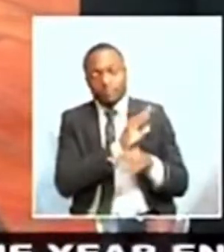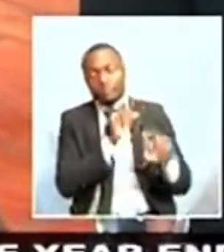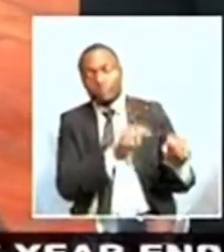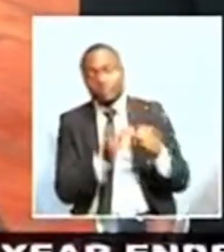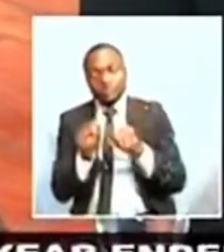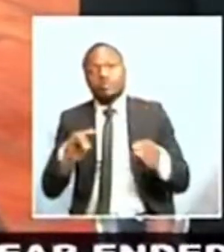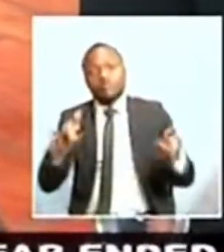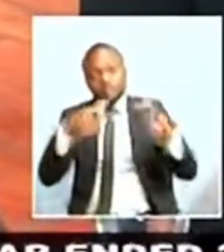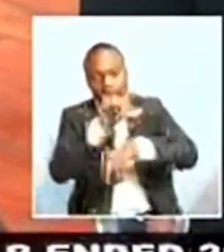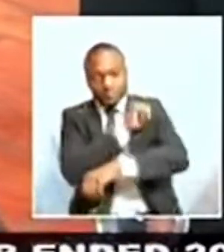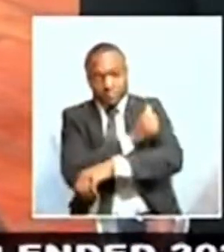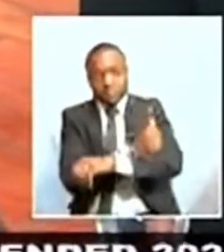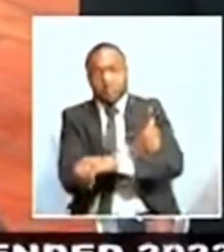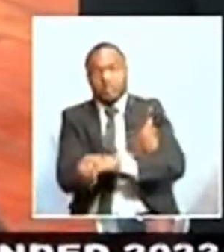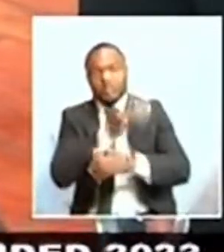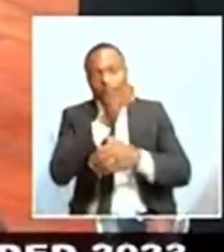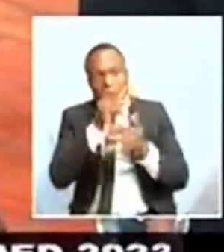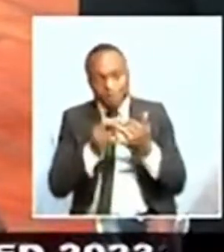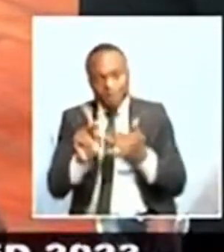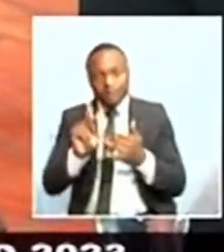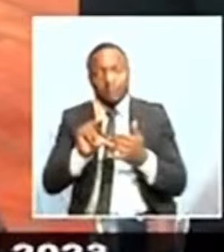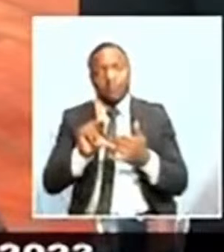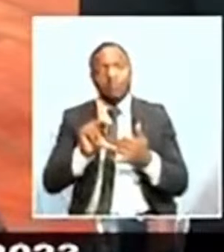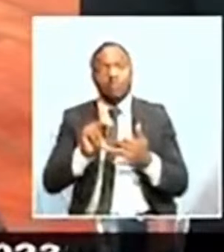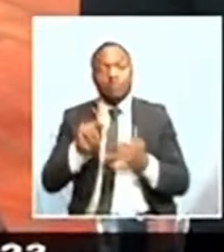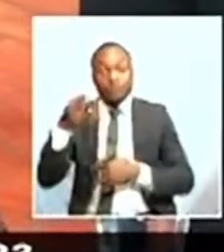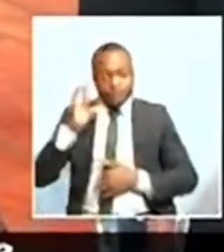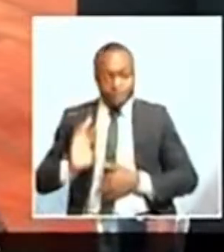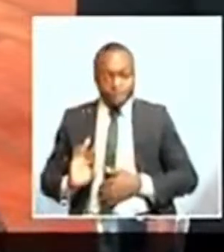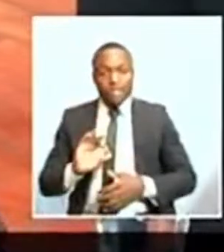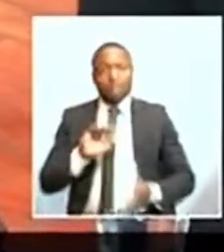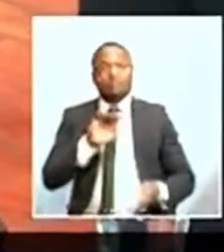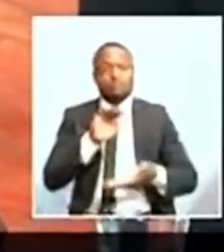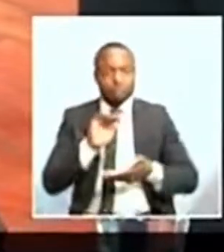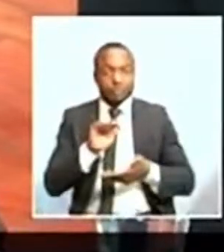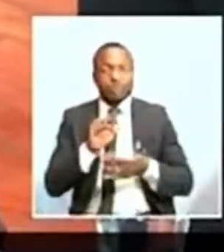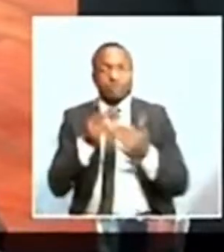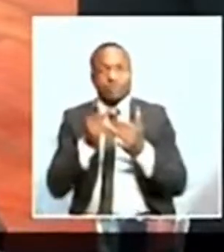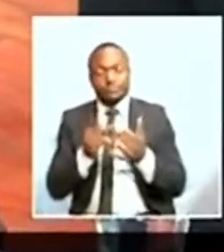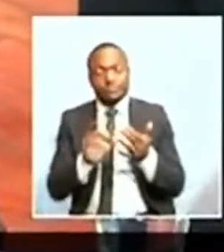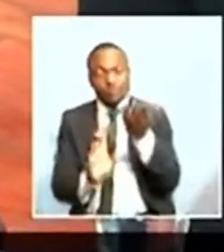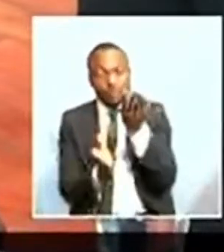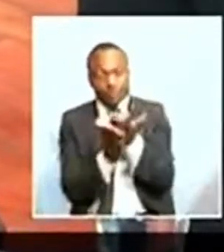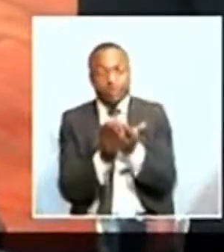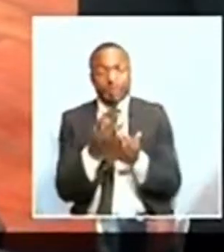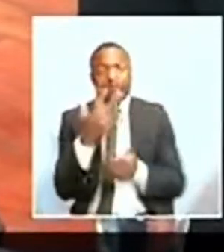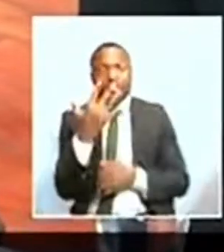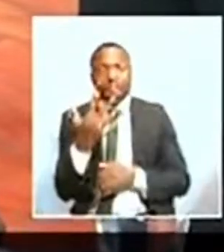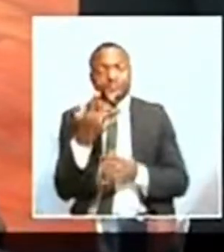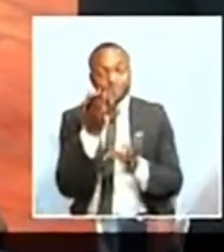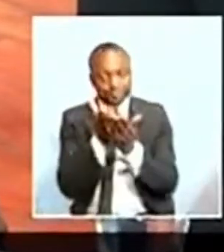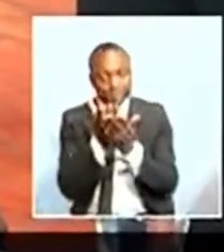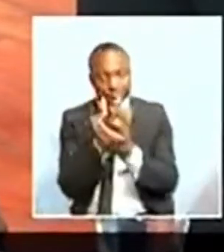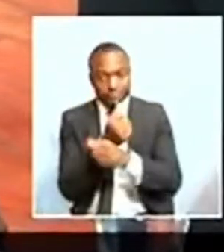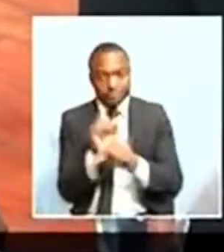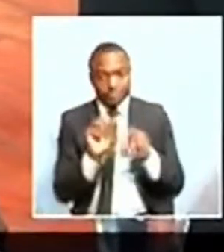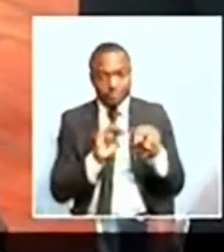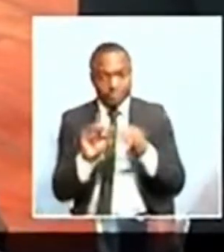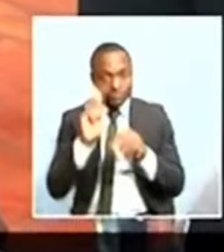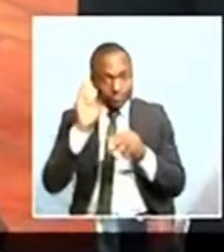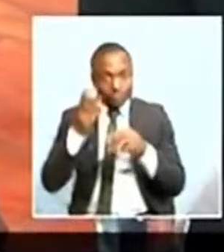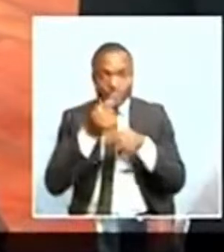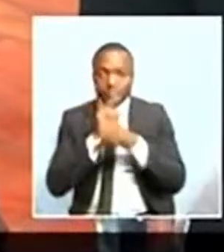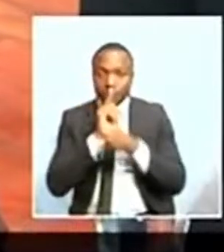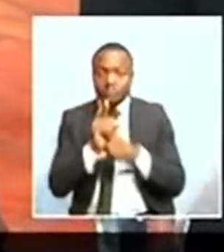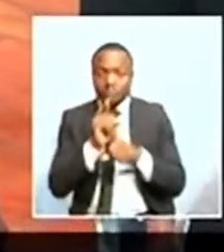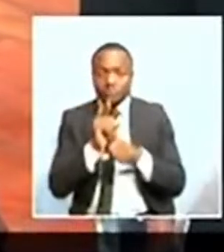of the terminal benefits. This is evidenced on Appendix 5, Chair. Remedial measures, management will ensure